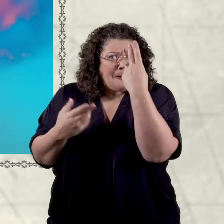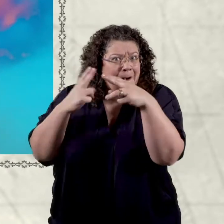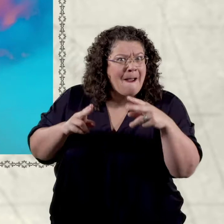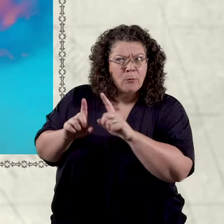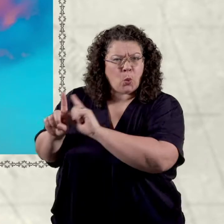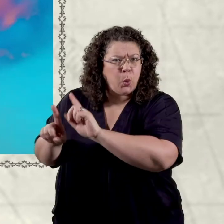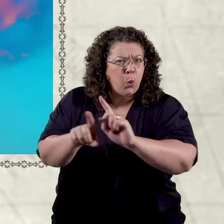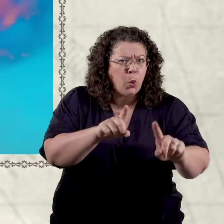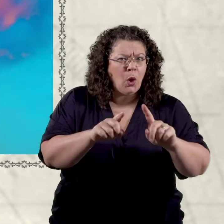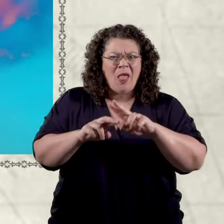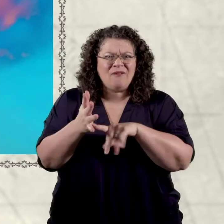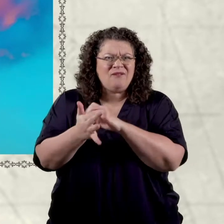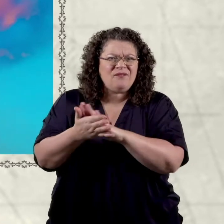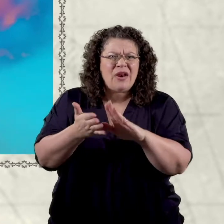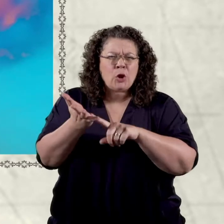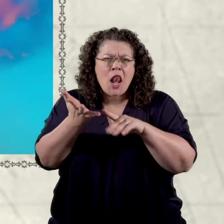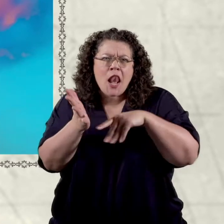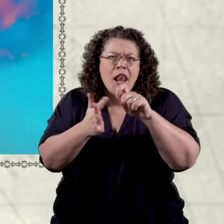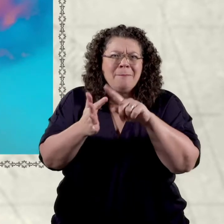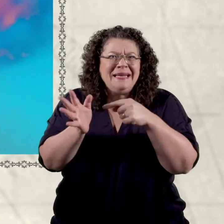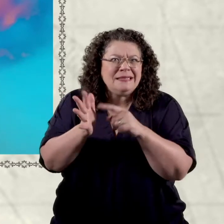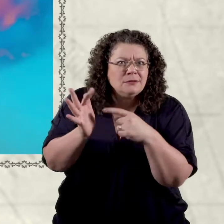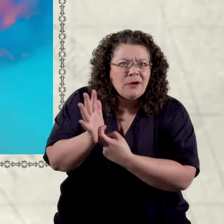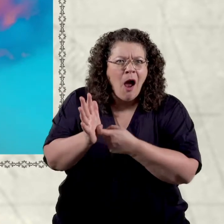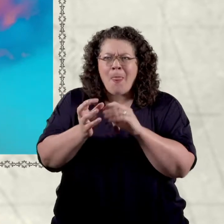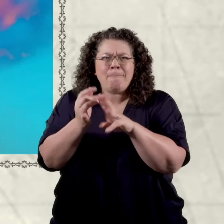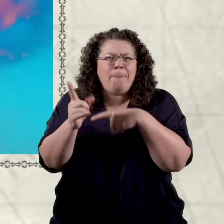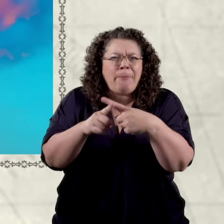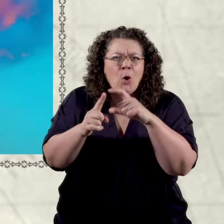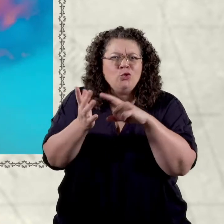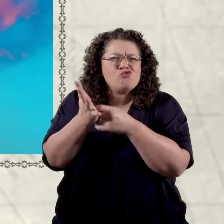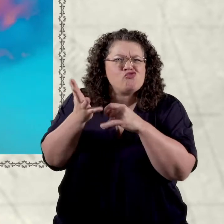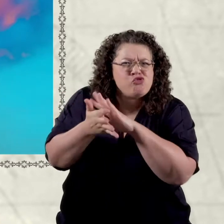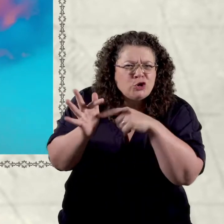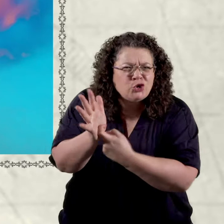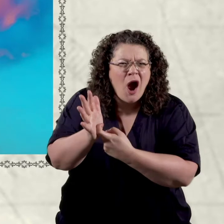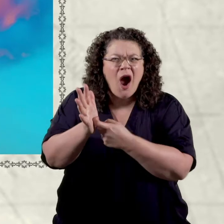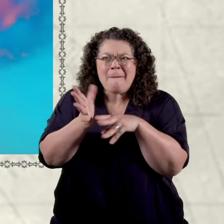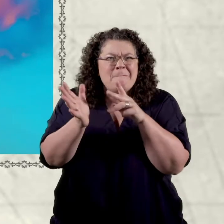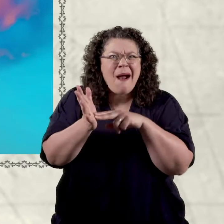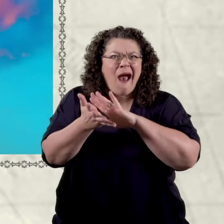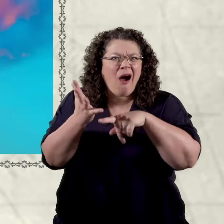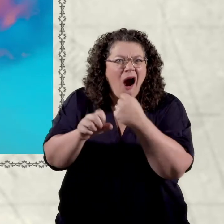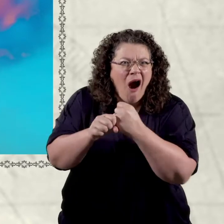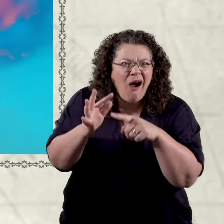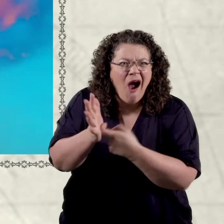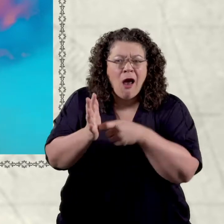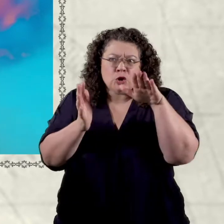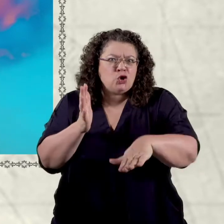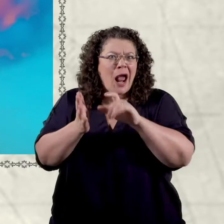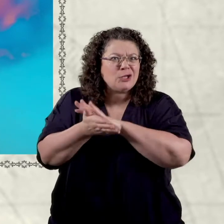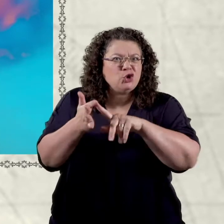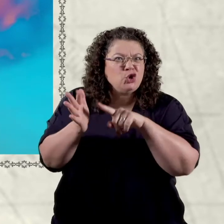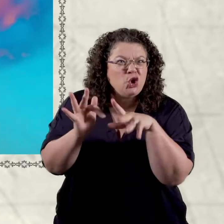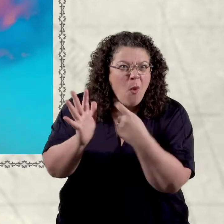The Flesh Lump Eater, the Bone Crusher, Man Hugger, Child